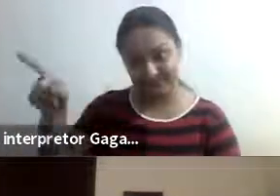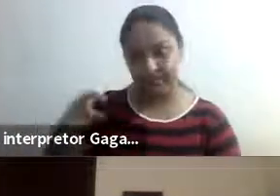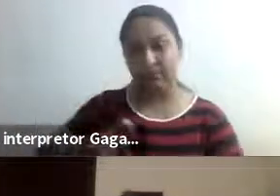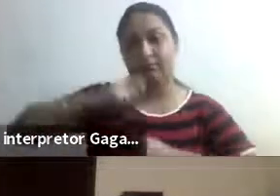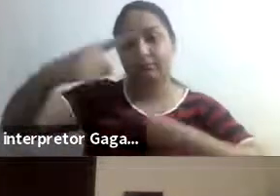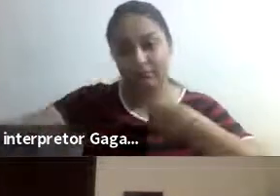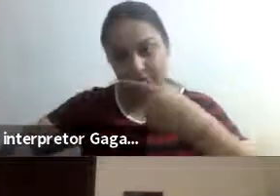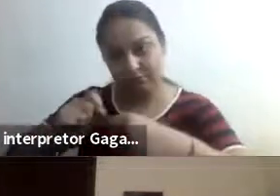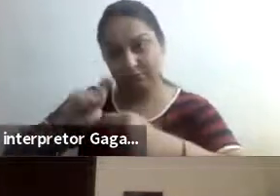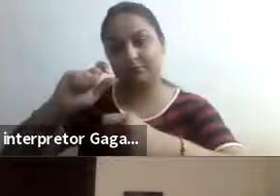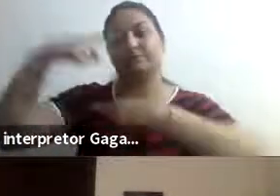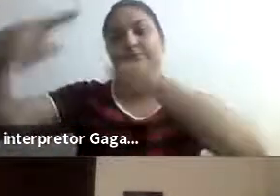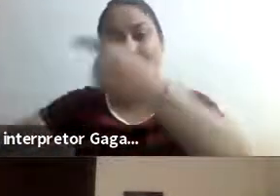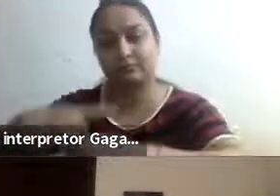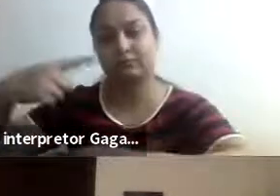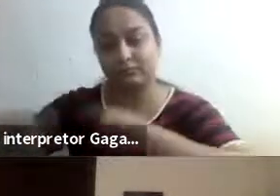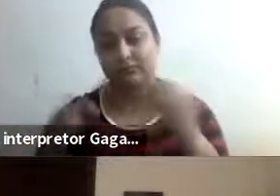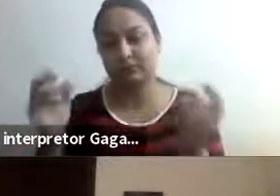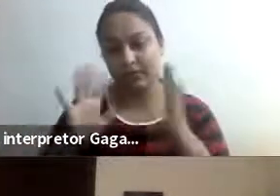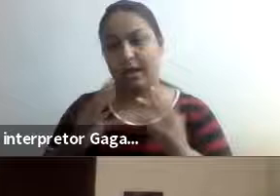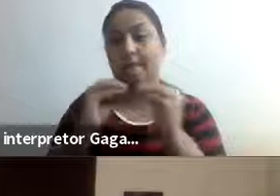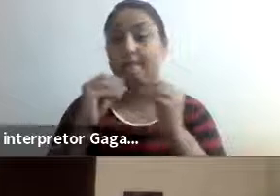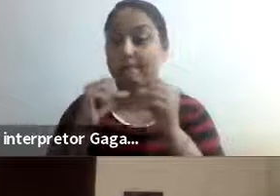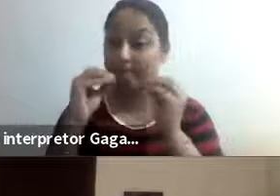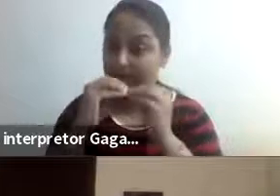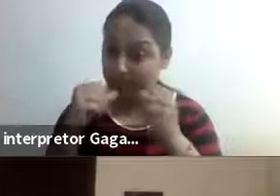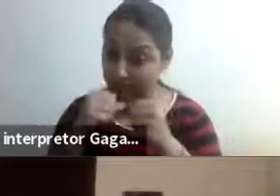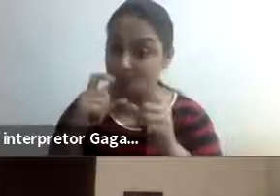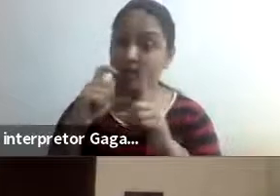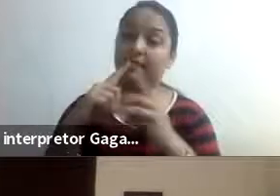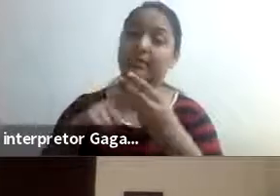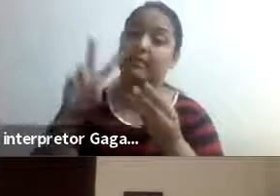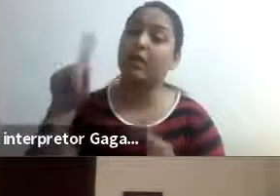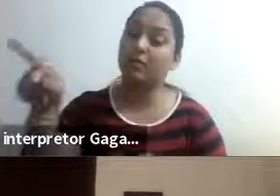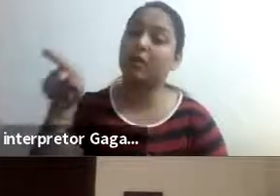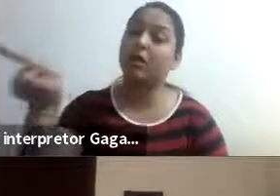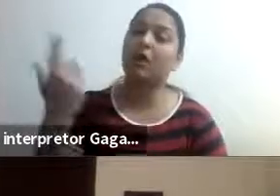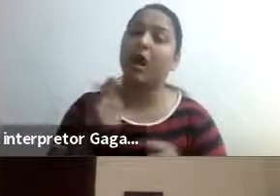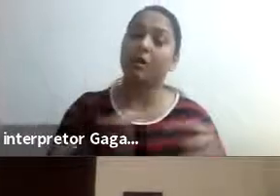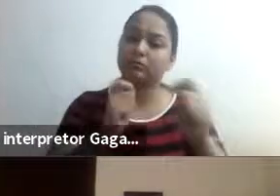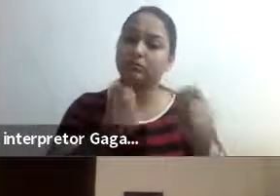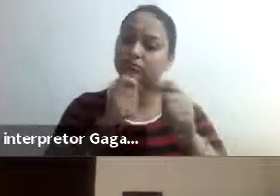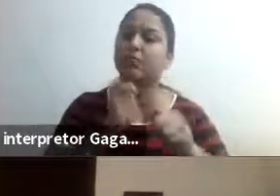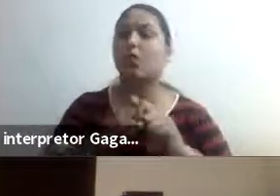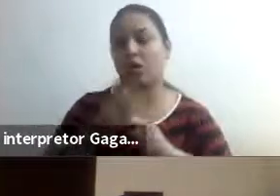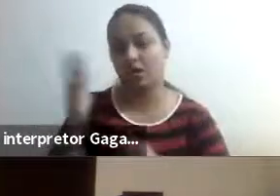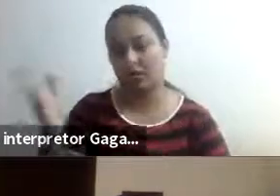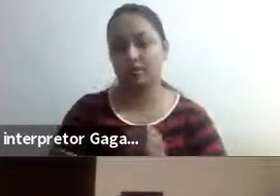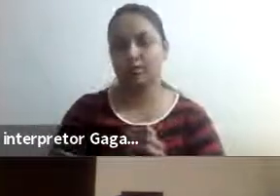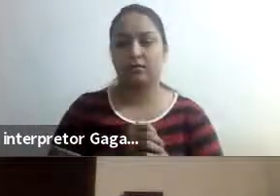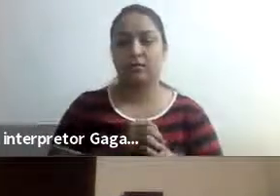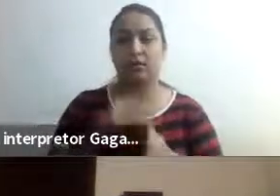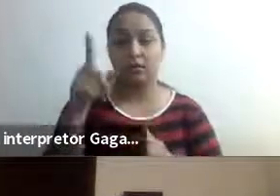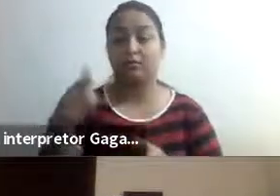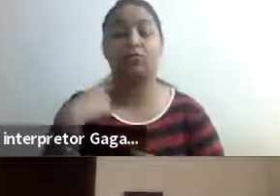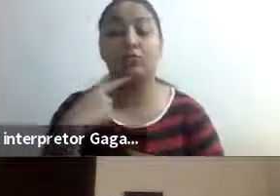to watch over you in the form of Baba Dev, and Baba Dev rides a horse. Now, the Bhil, to commemorate those who